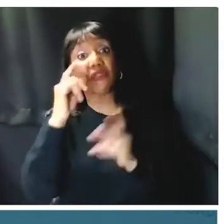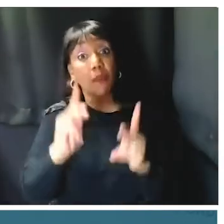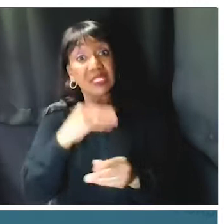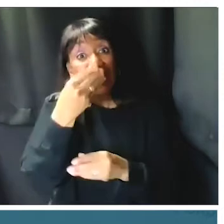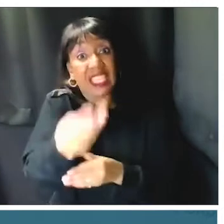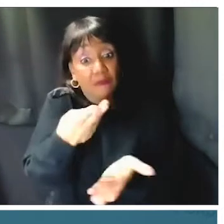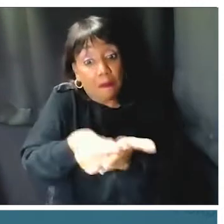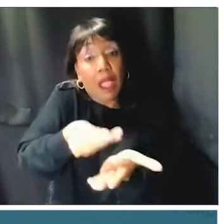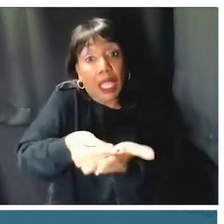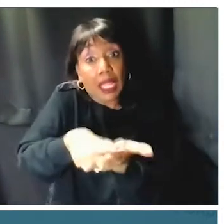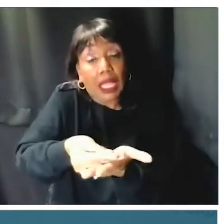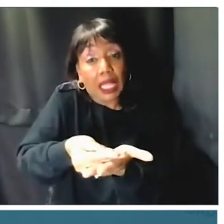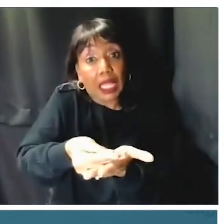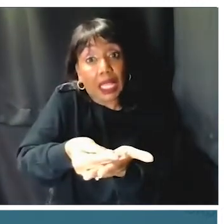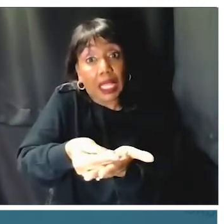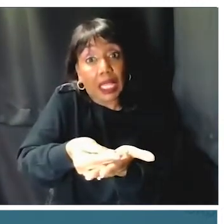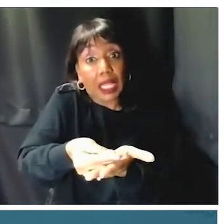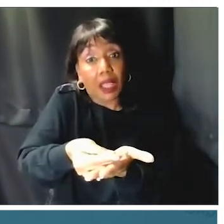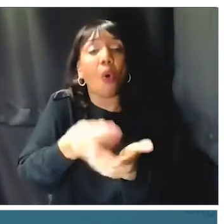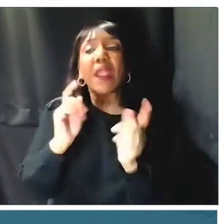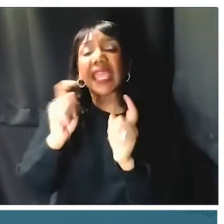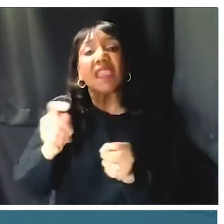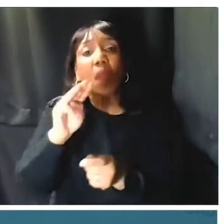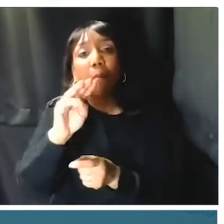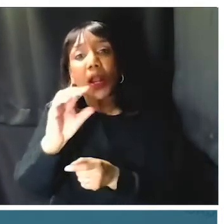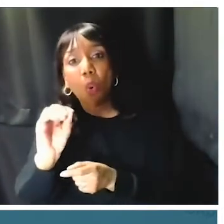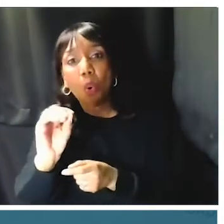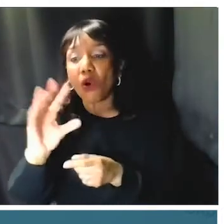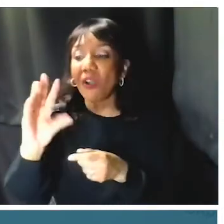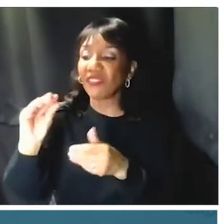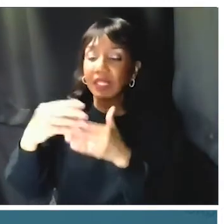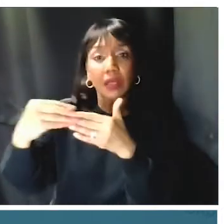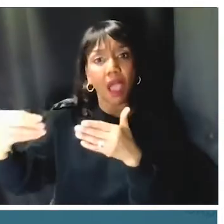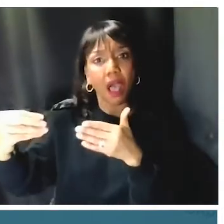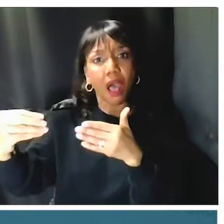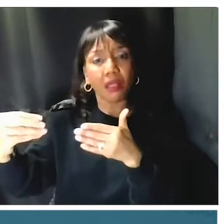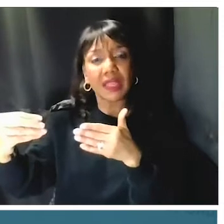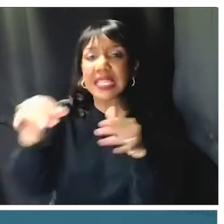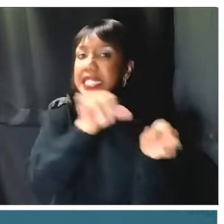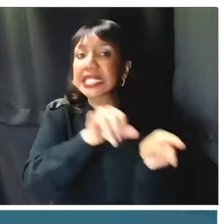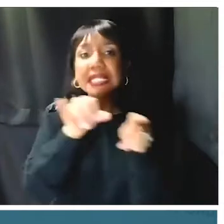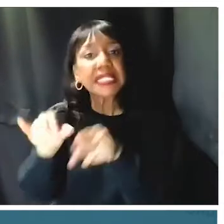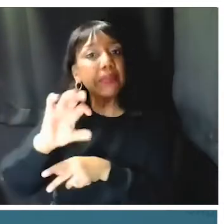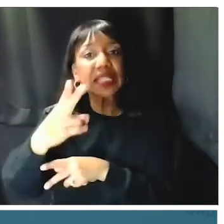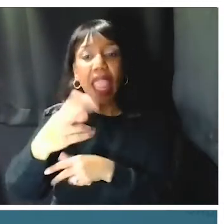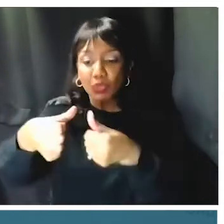someone gives you a money order worth $50, it's as good as cash once you've deposited it at